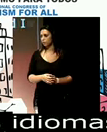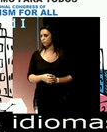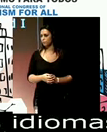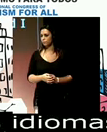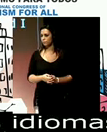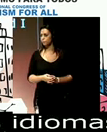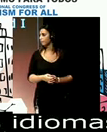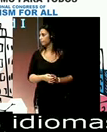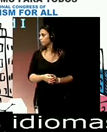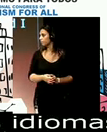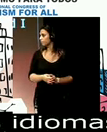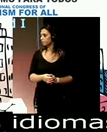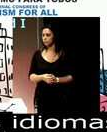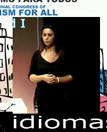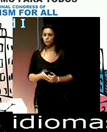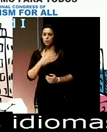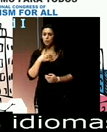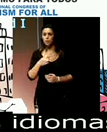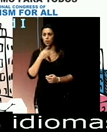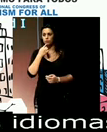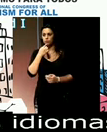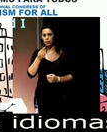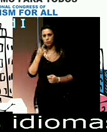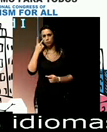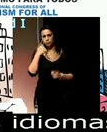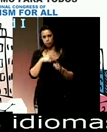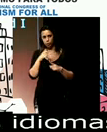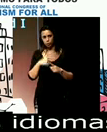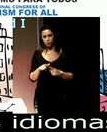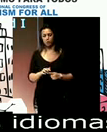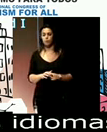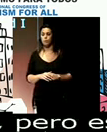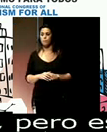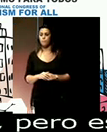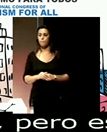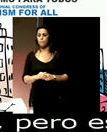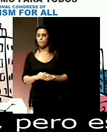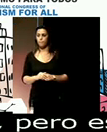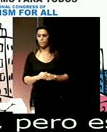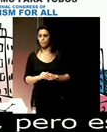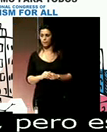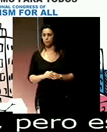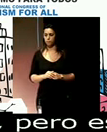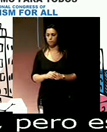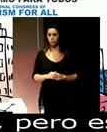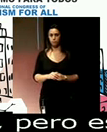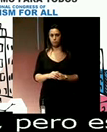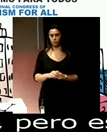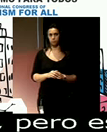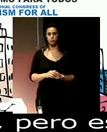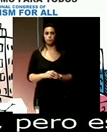say 2 questions. Vifra, it's possible to rent for other city or for the other